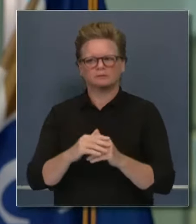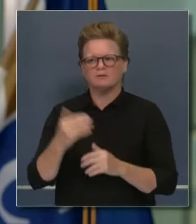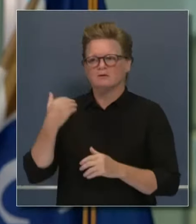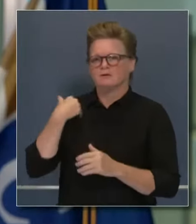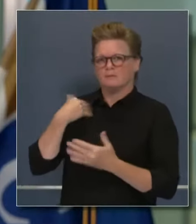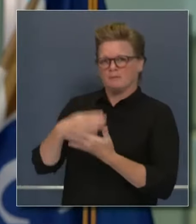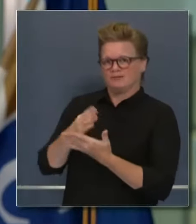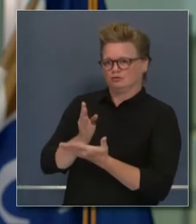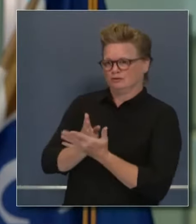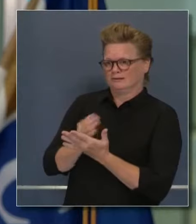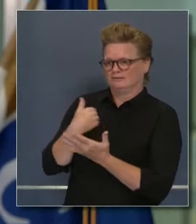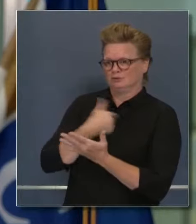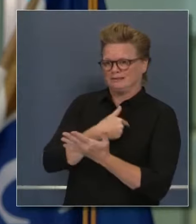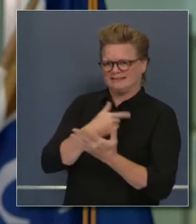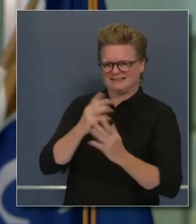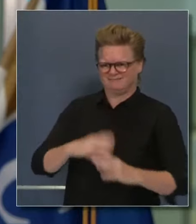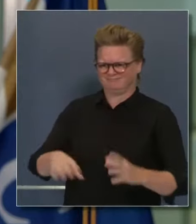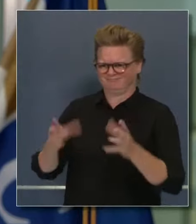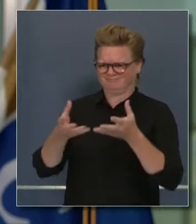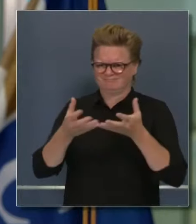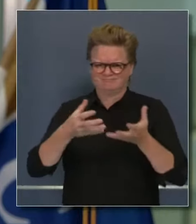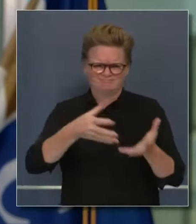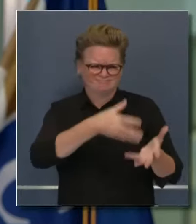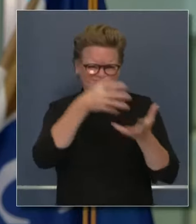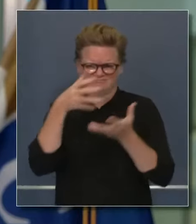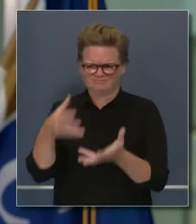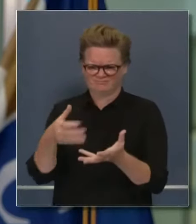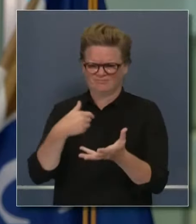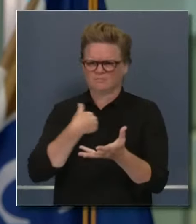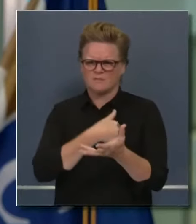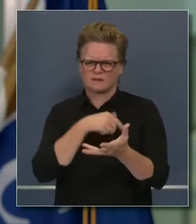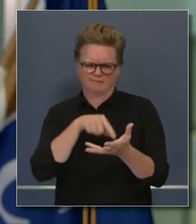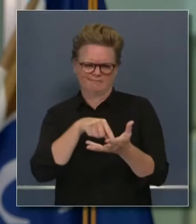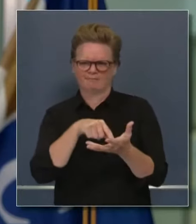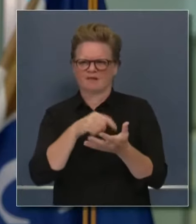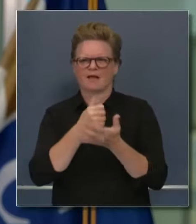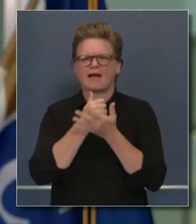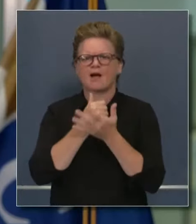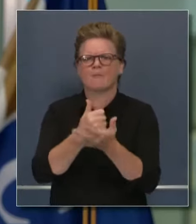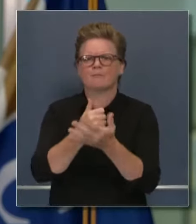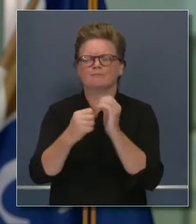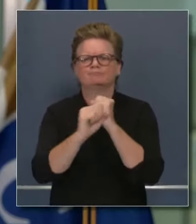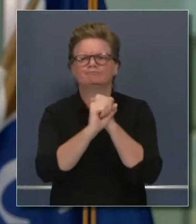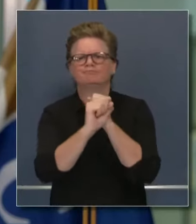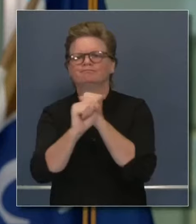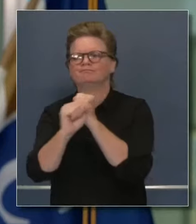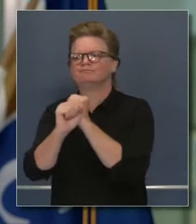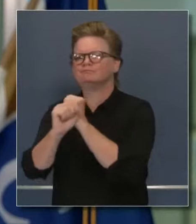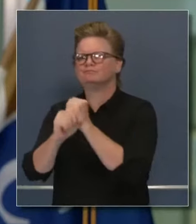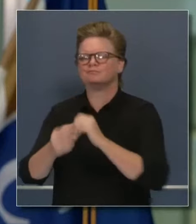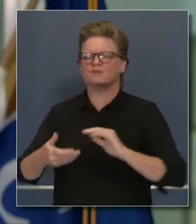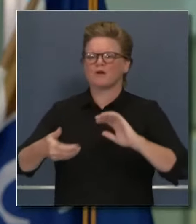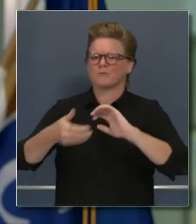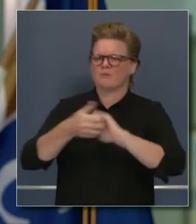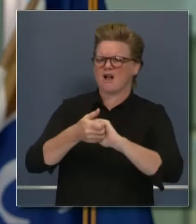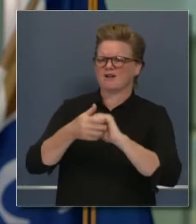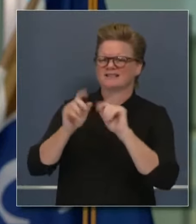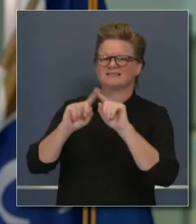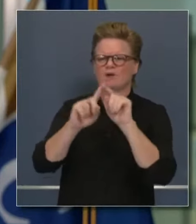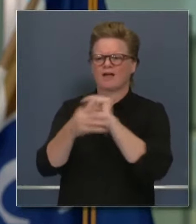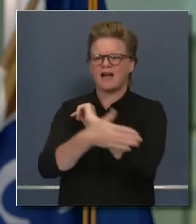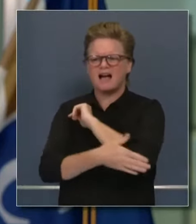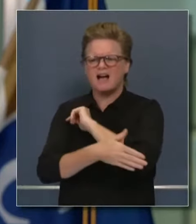our outreach and efforts to supplement the work that the IOUs are doing in partnership with the county, our Office of Emergency